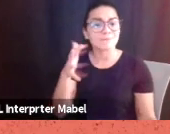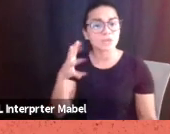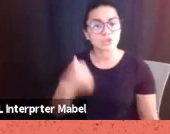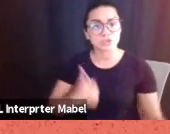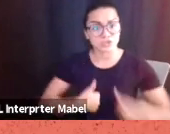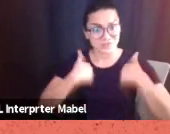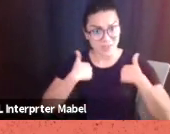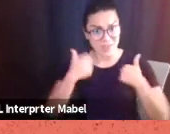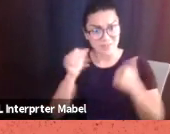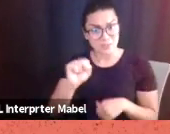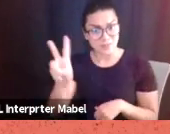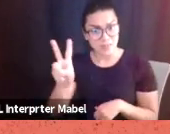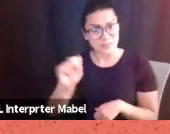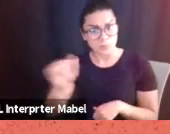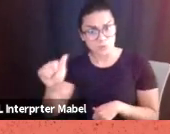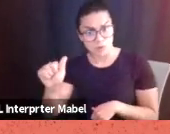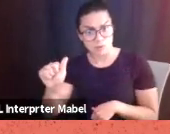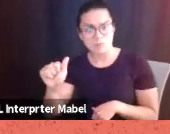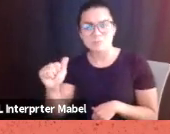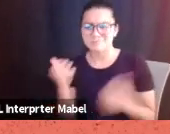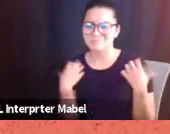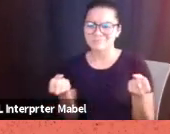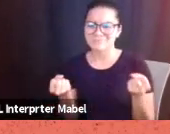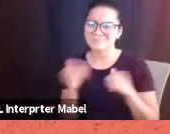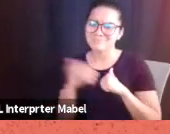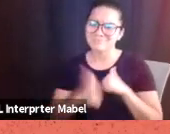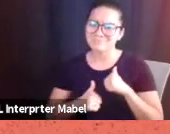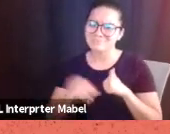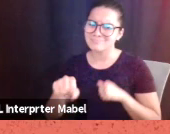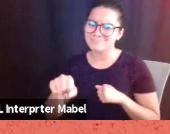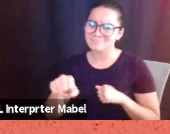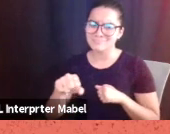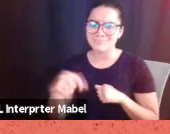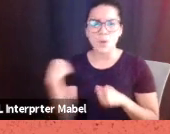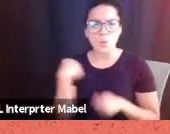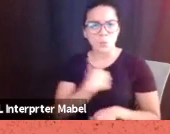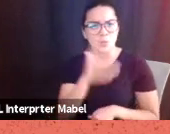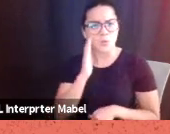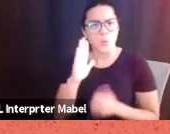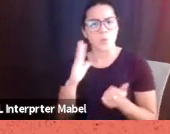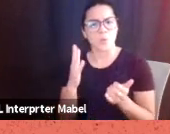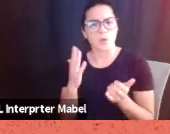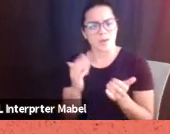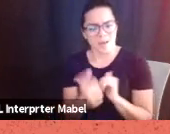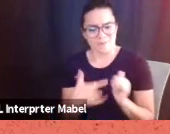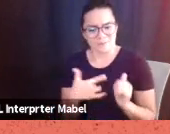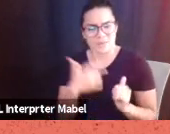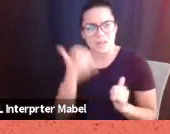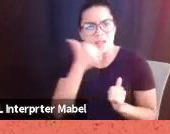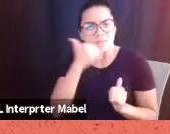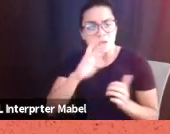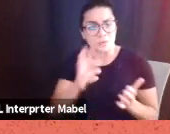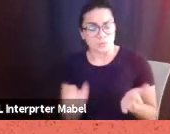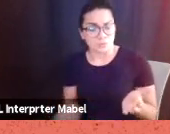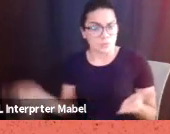resilient. We know what it means to arise out of struggle and face a new day. We also know that we are more